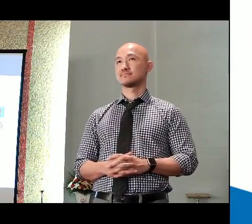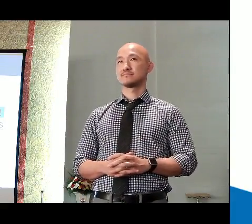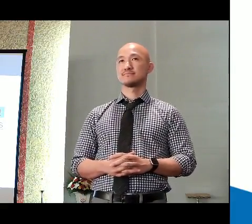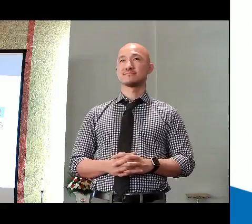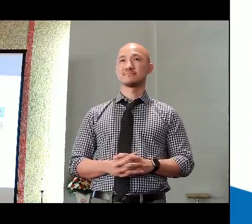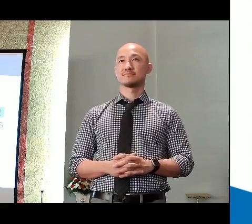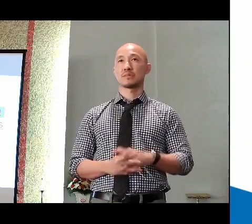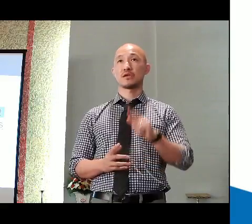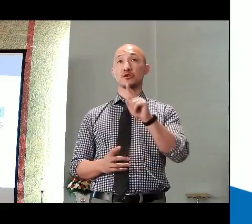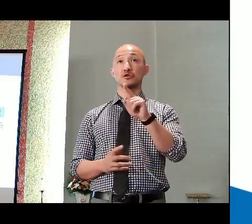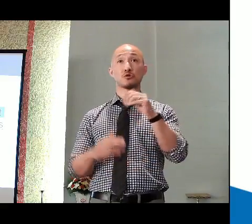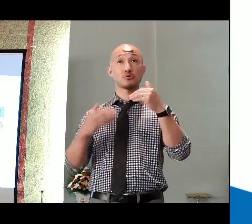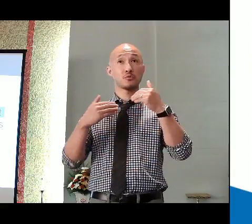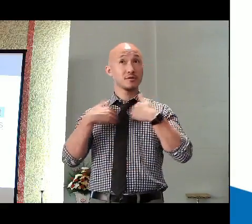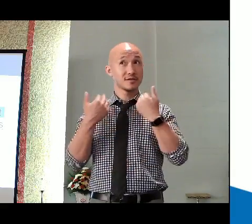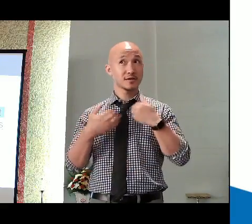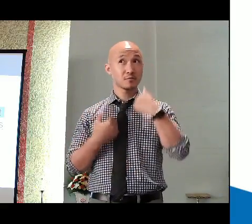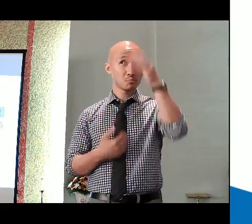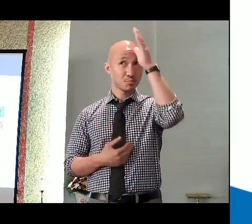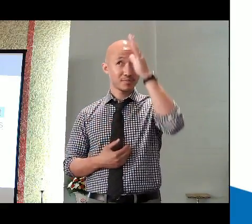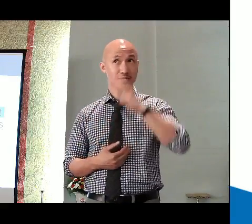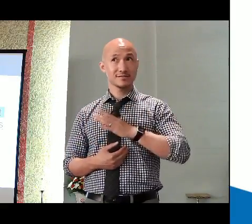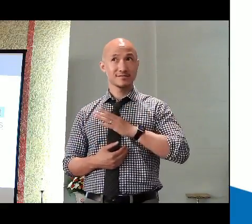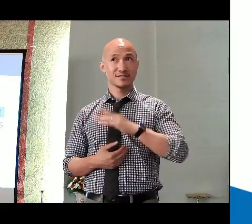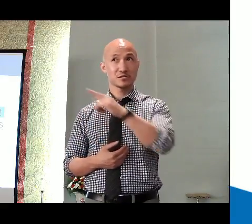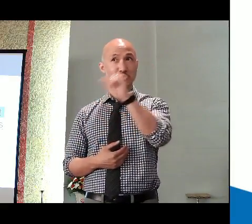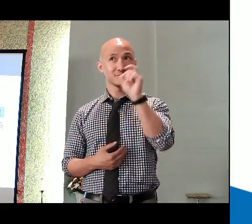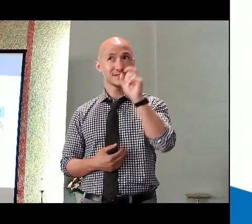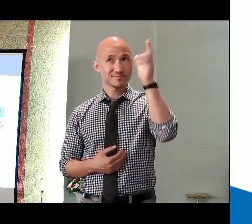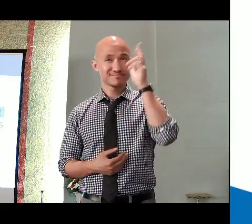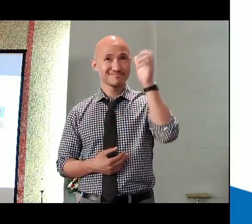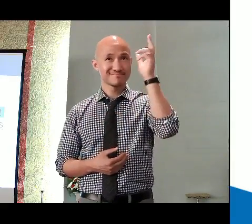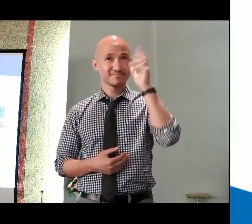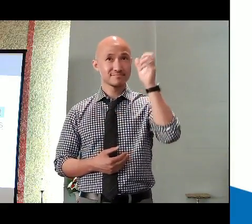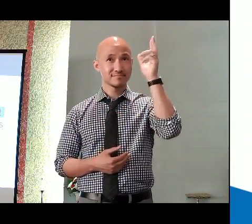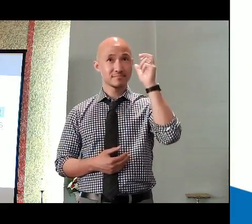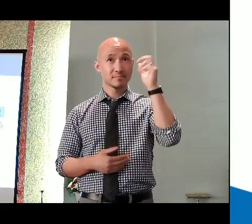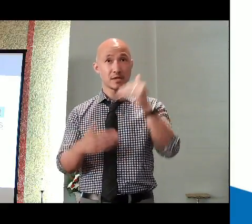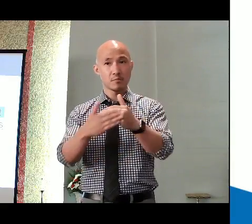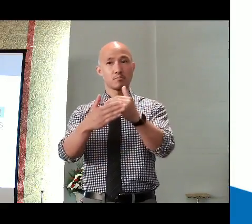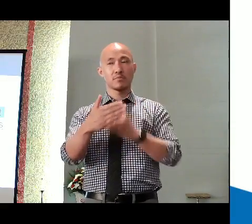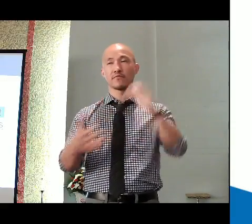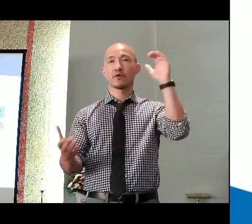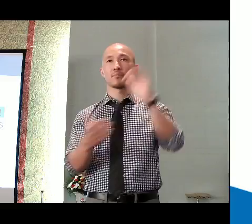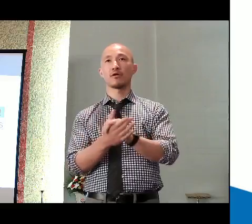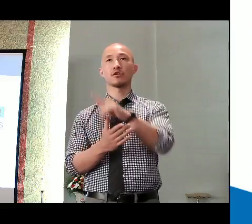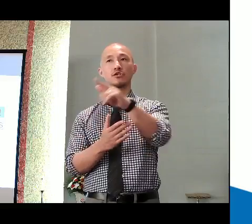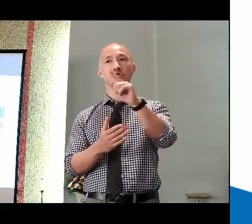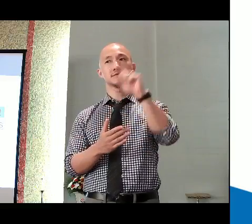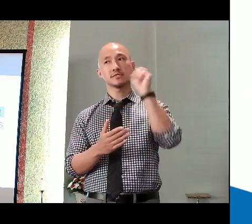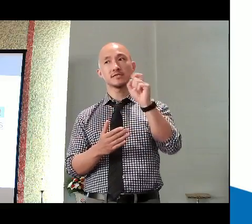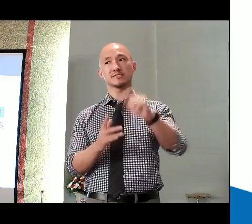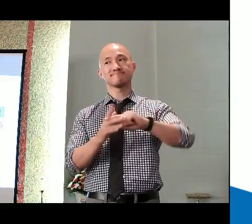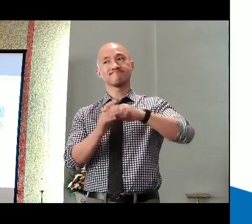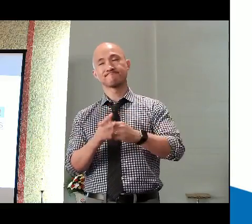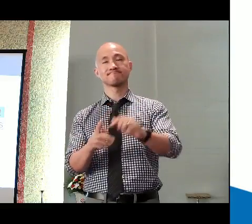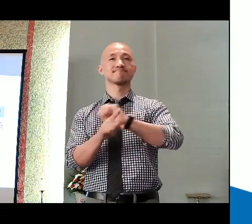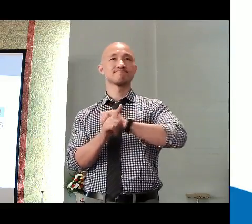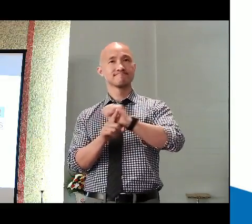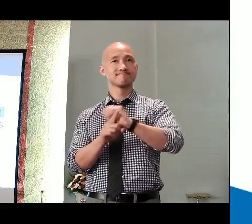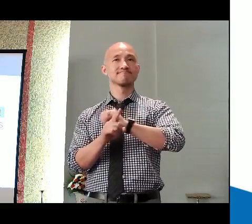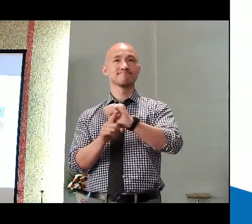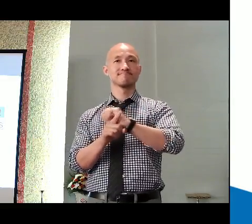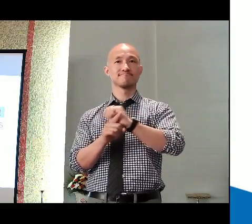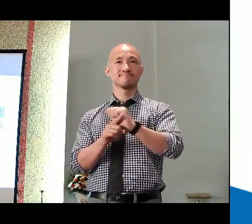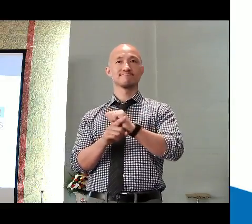start, young men, now I'm talking to you, before you get married. And you need to start